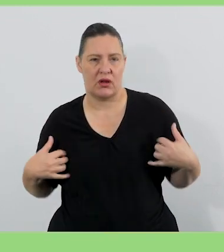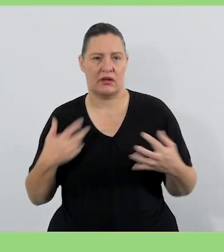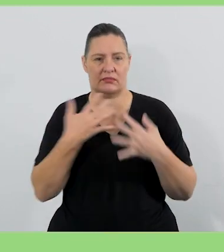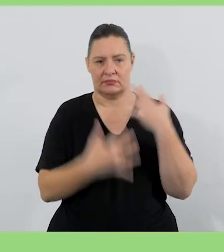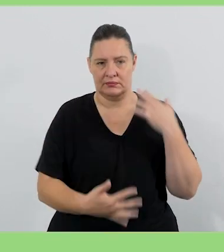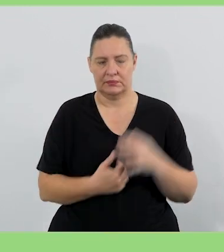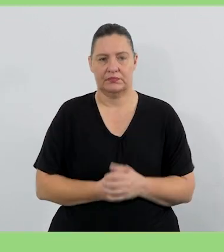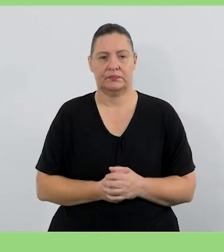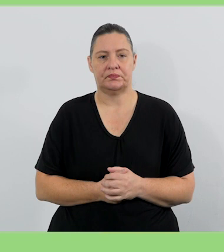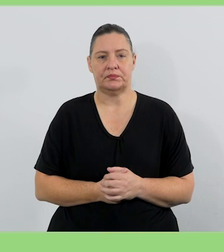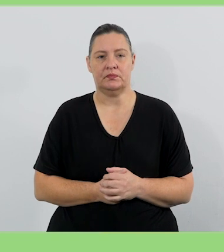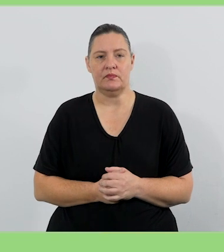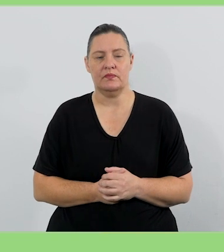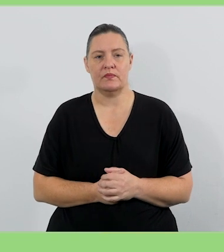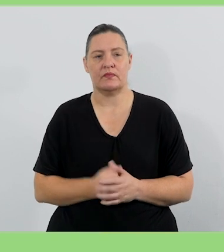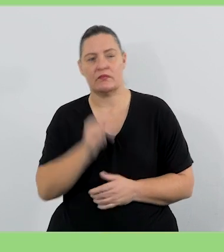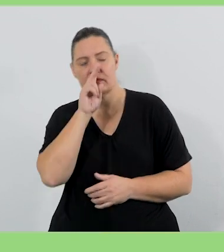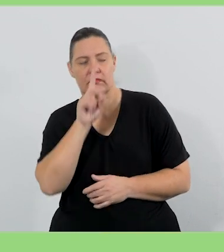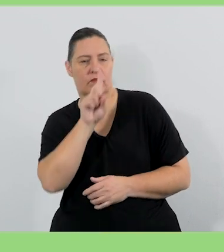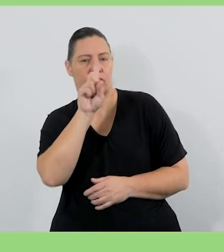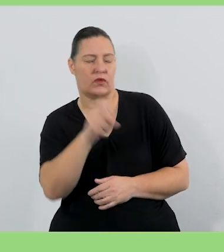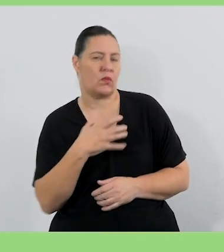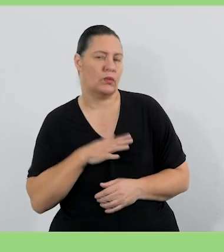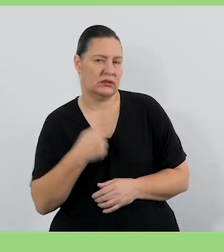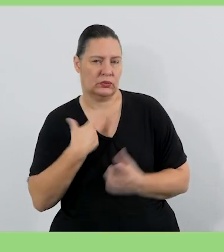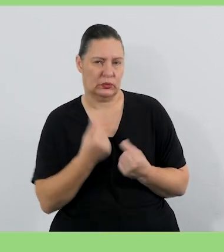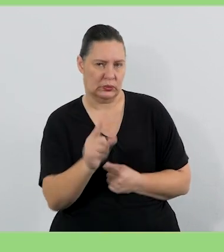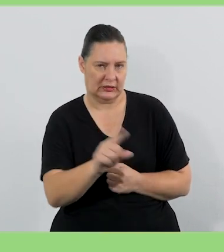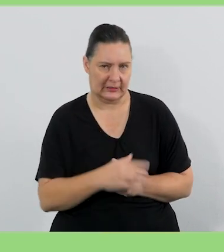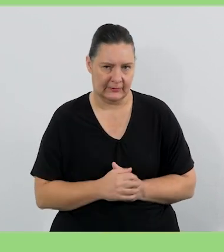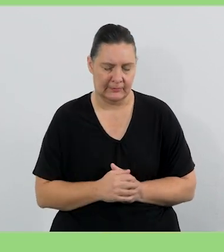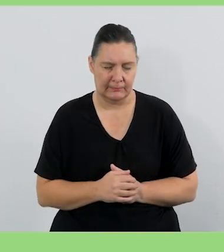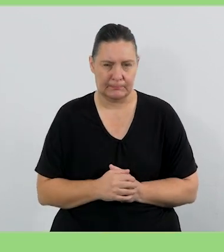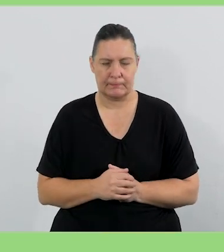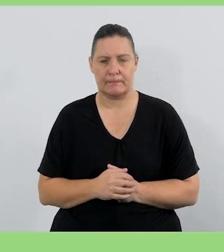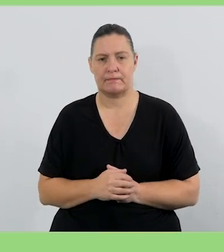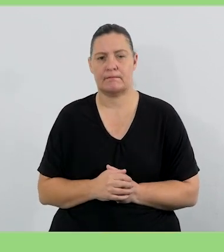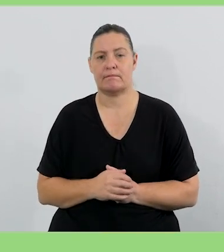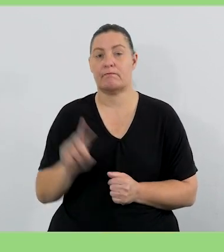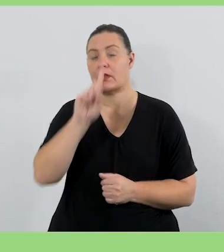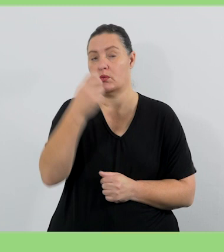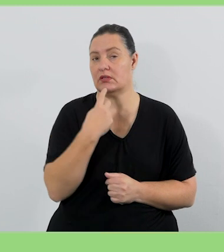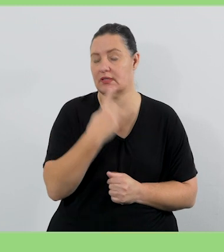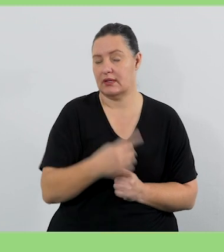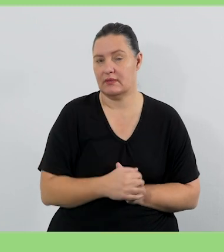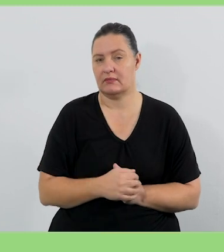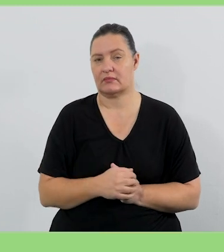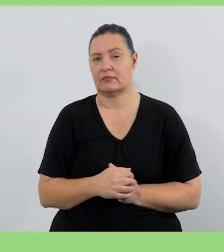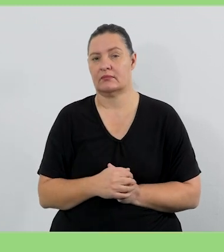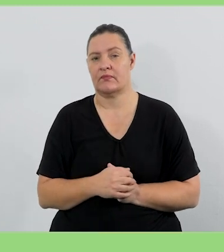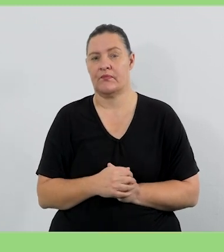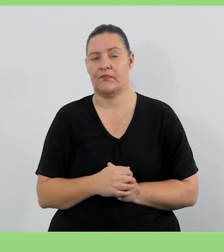zebra. Right, so now let us look at what the question requires us to do. So our question